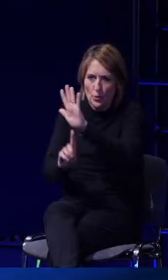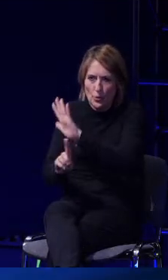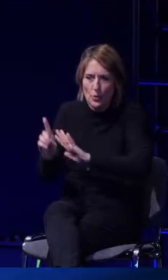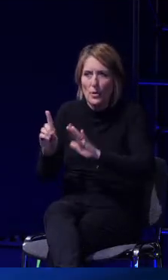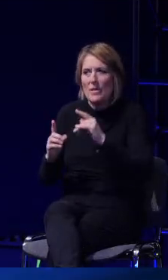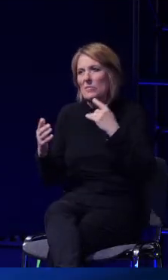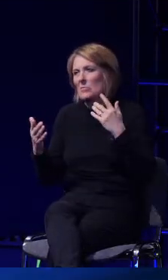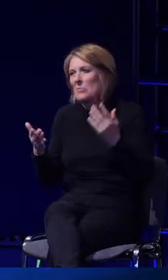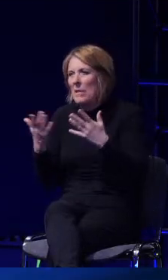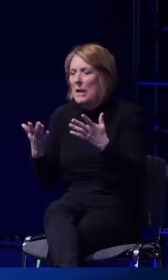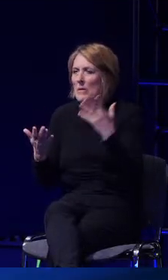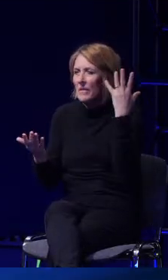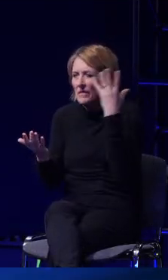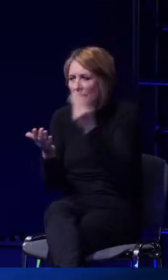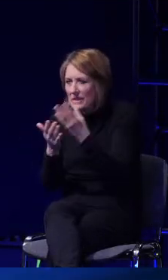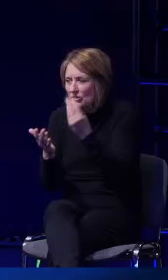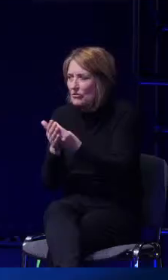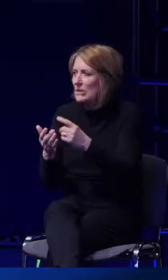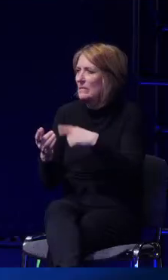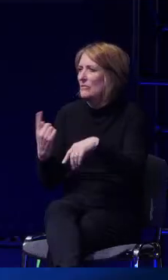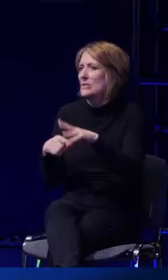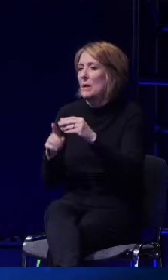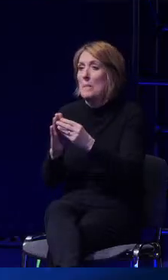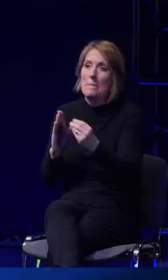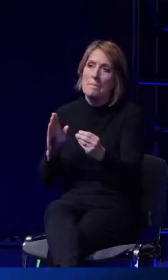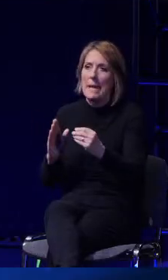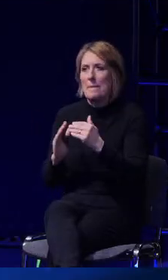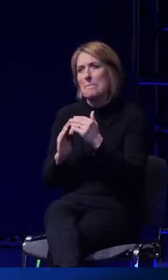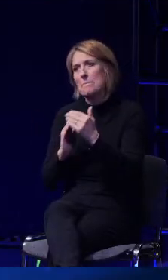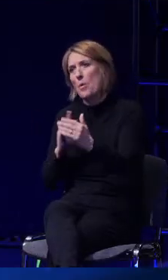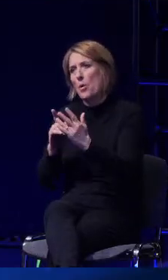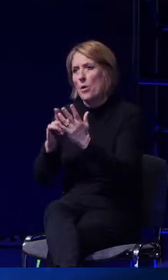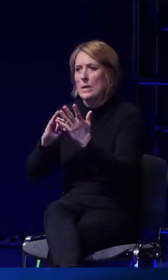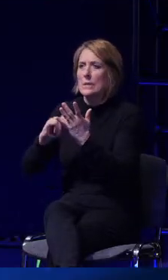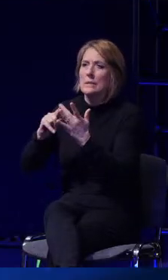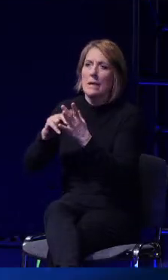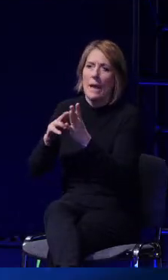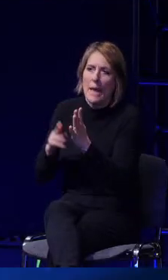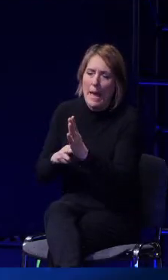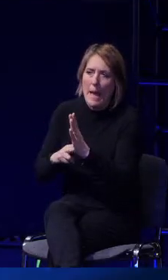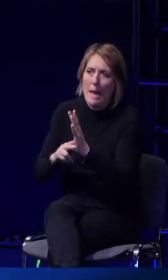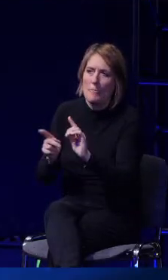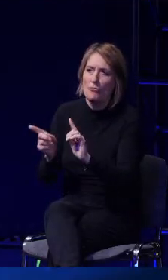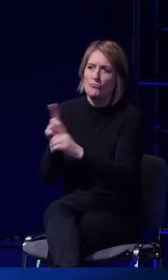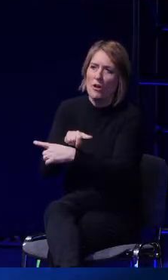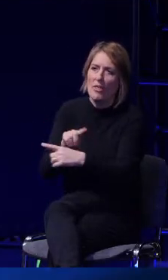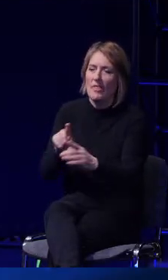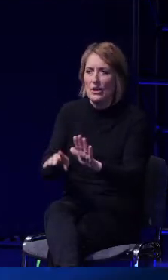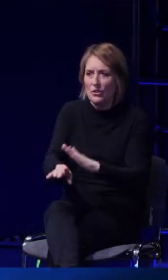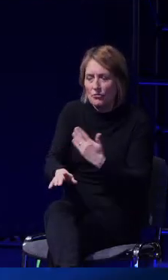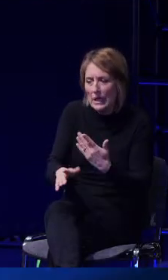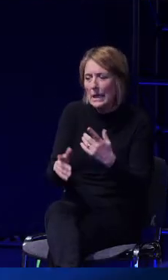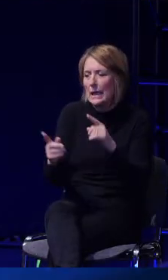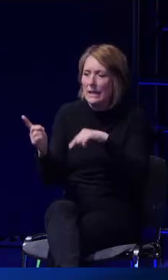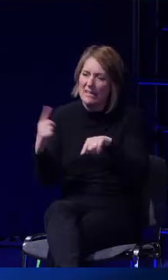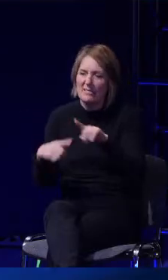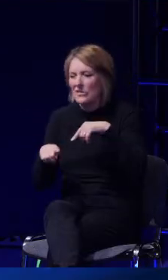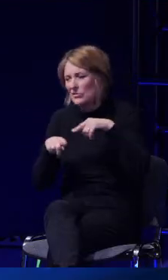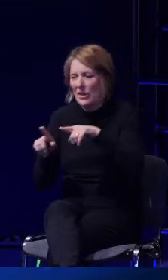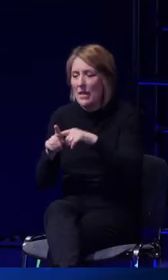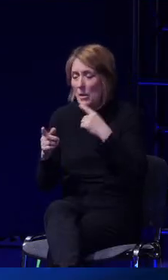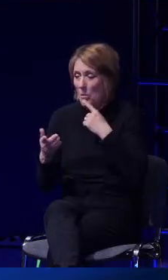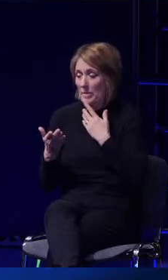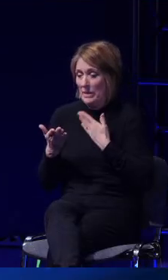with the saturation. We might say, okay, now make it more cyan than it is kind of green in that sense, and then we'll drag it that way. And I will be having those conversations with